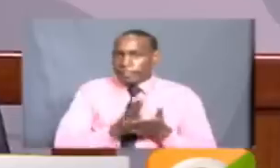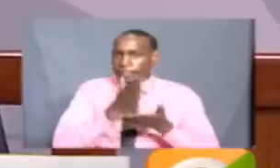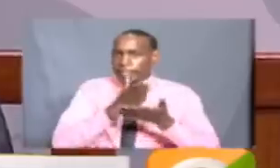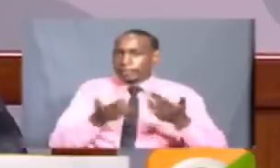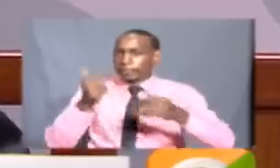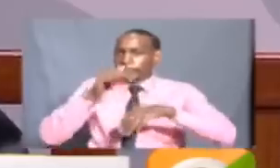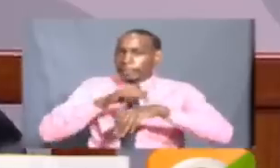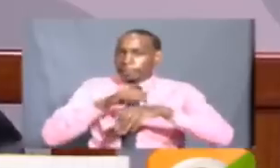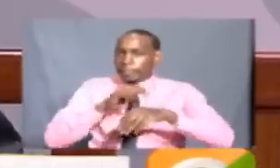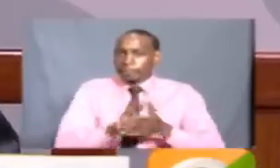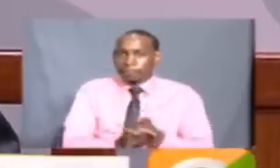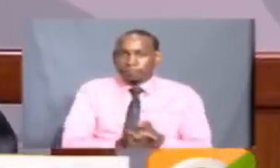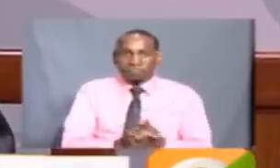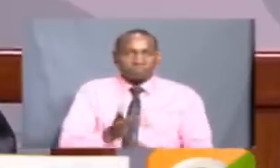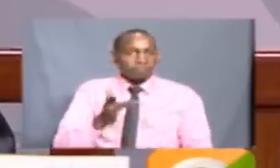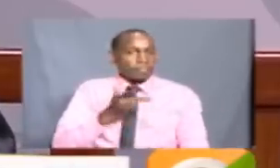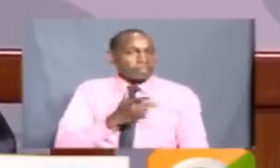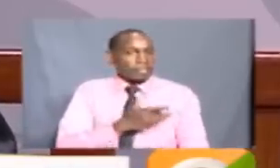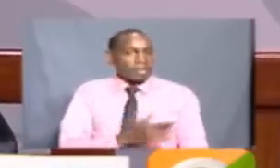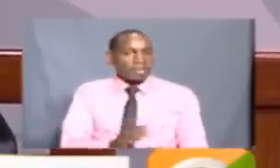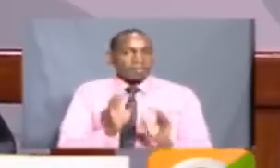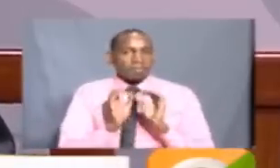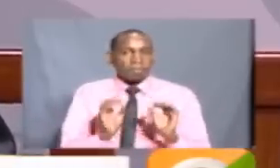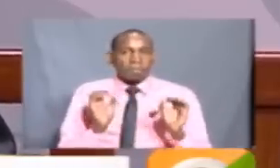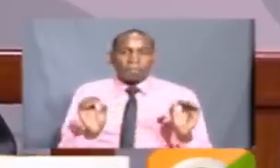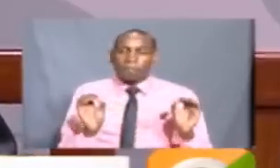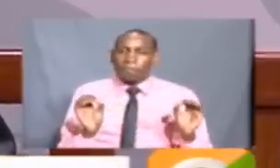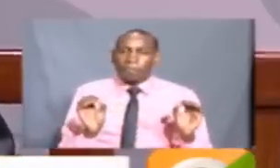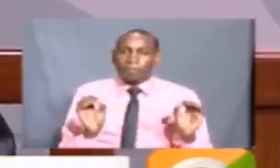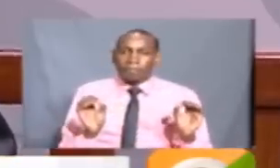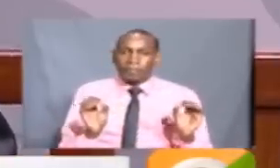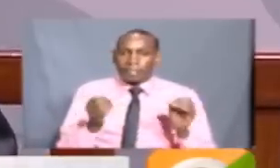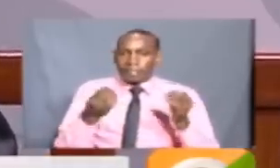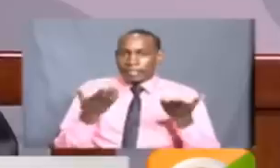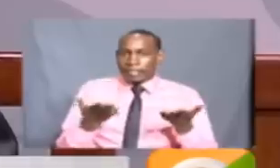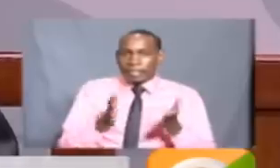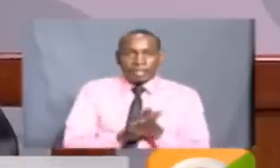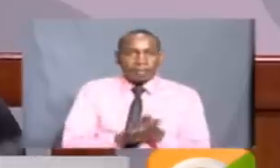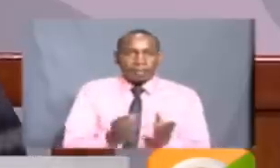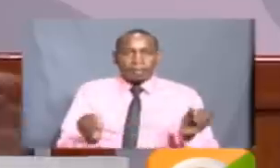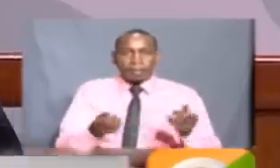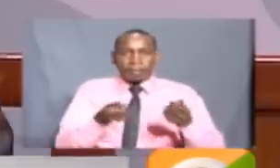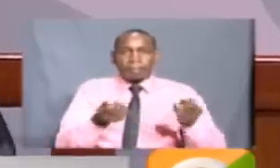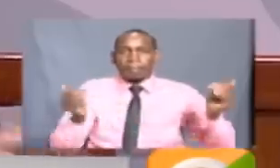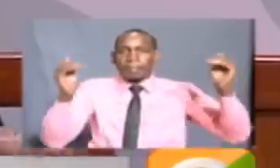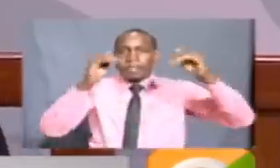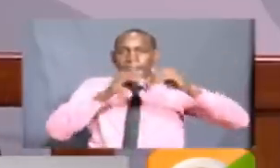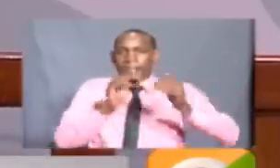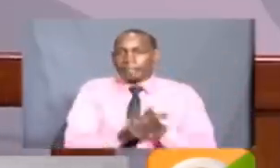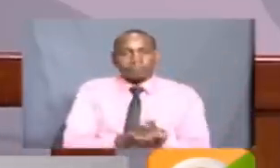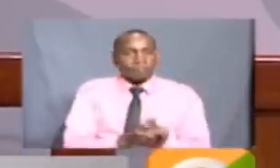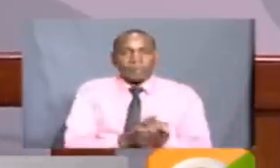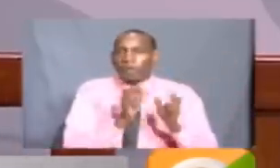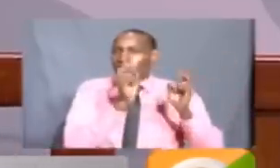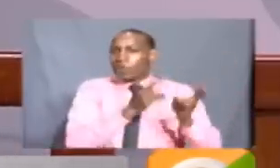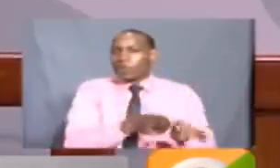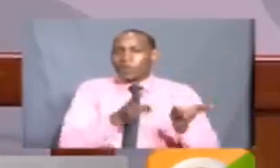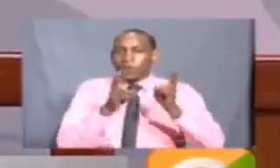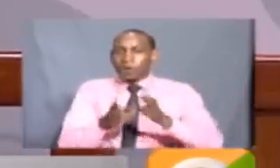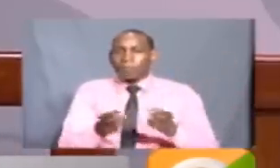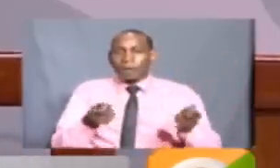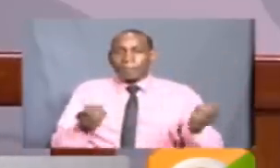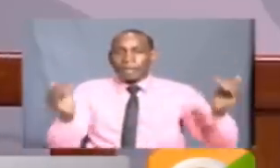Sometimes they are not touched in their hearts. No, it is just a press conference, just another press